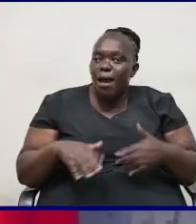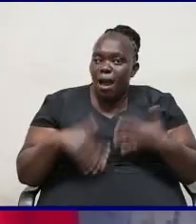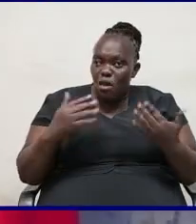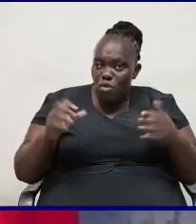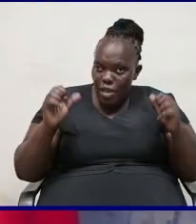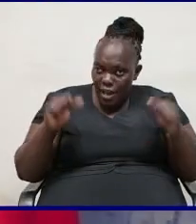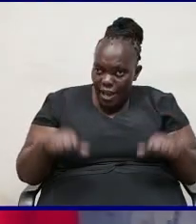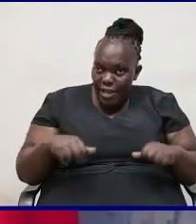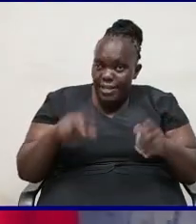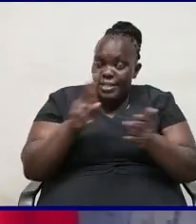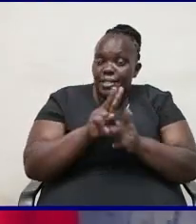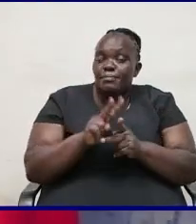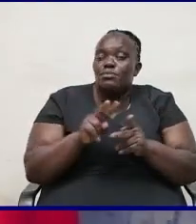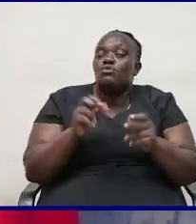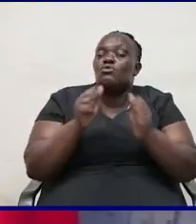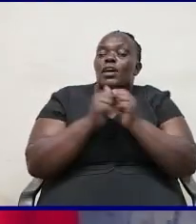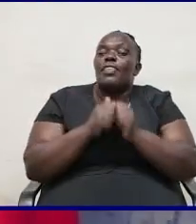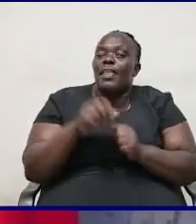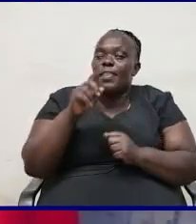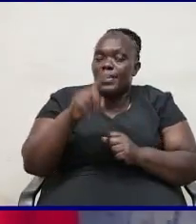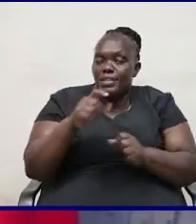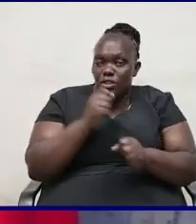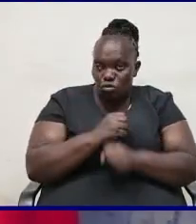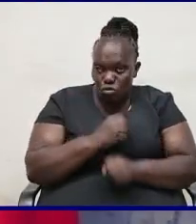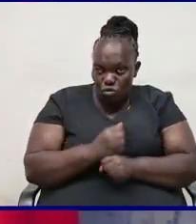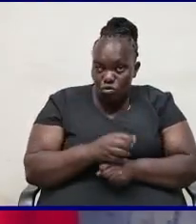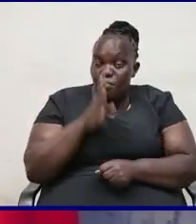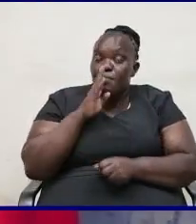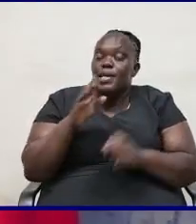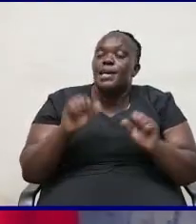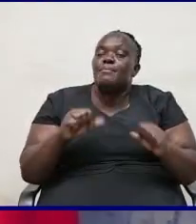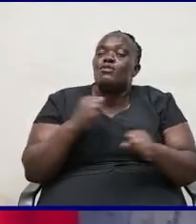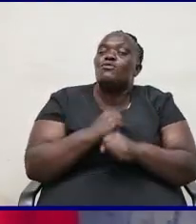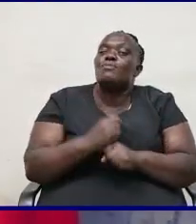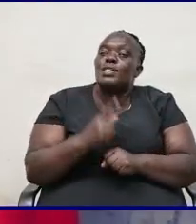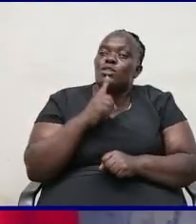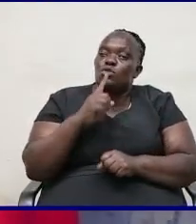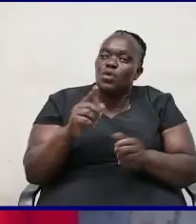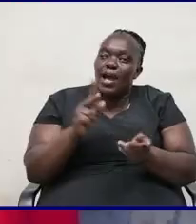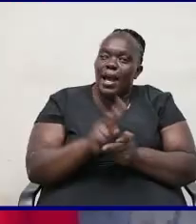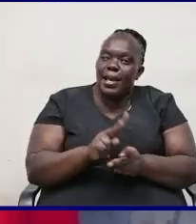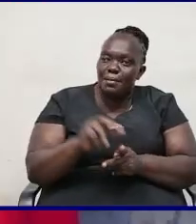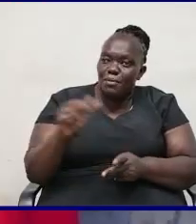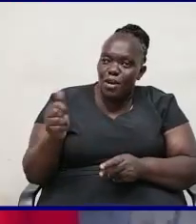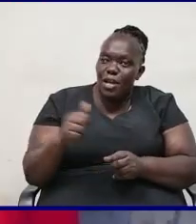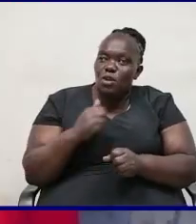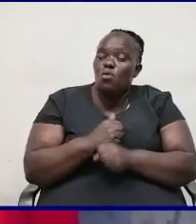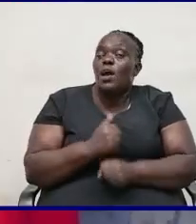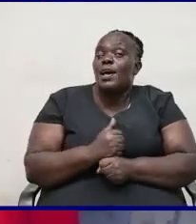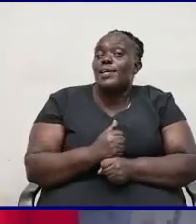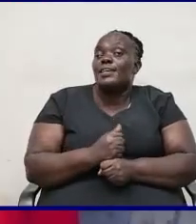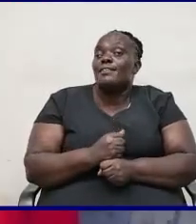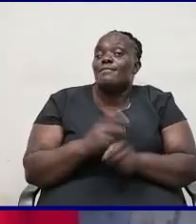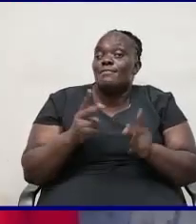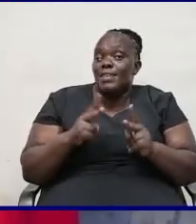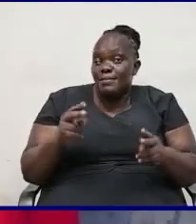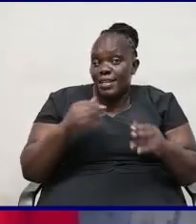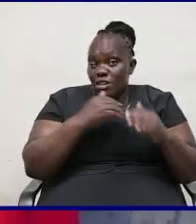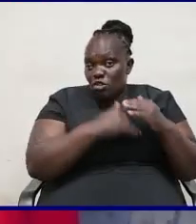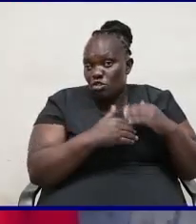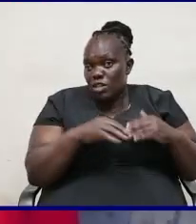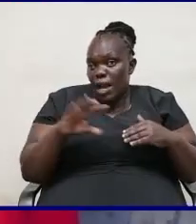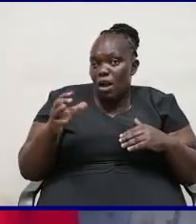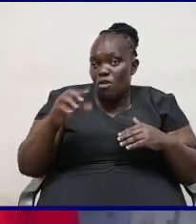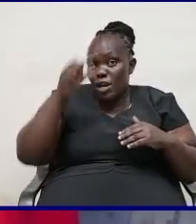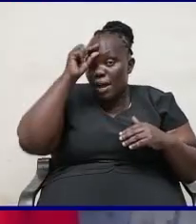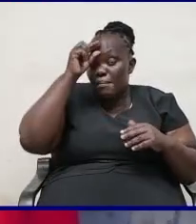how they can coexist together, and what they need to do to be able to ensure that we conserve. We are also working very closely with the